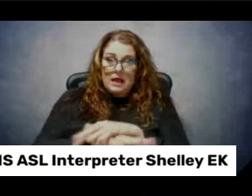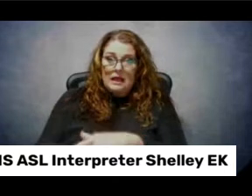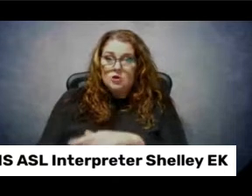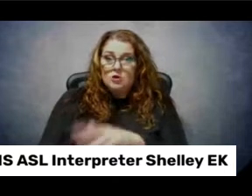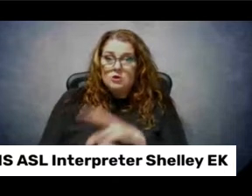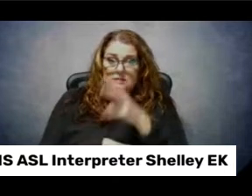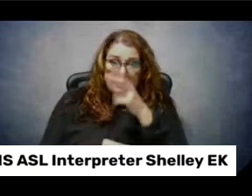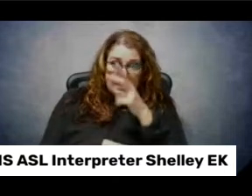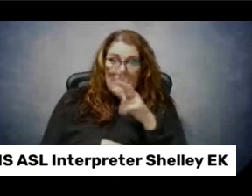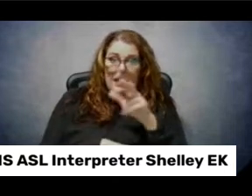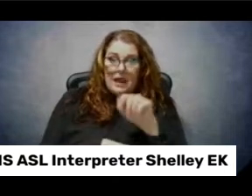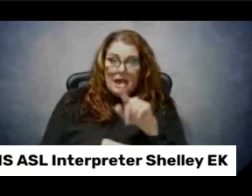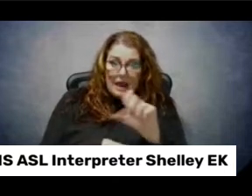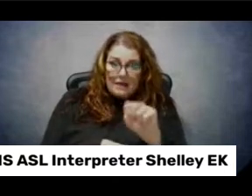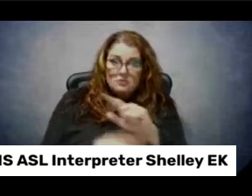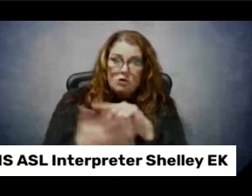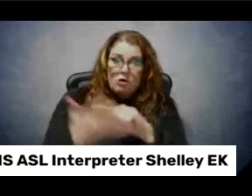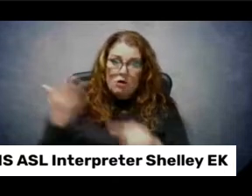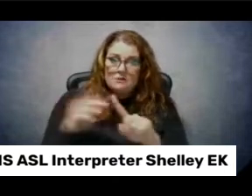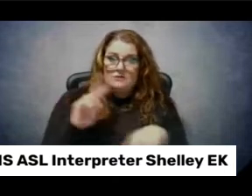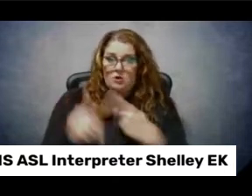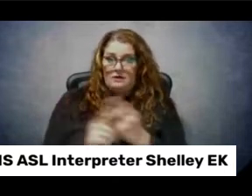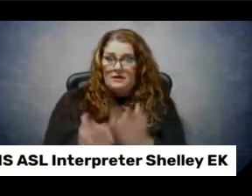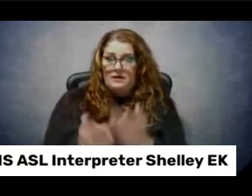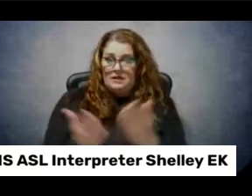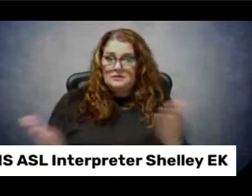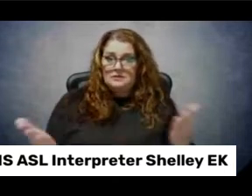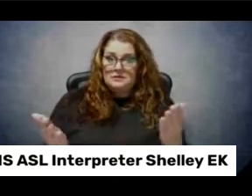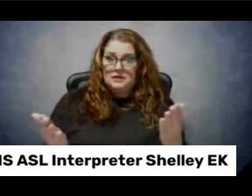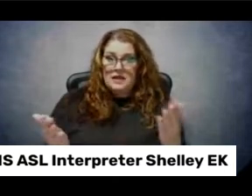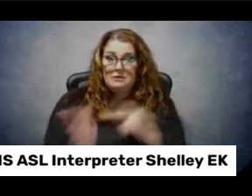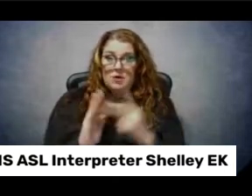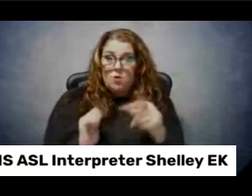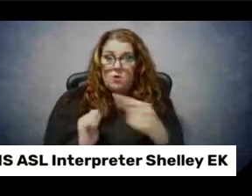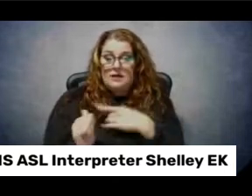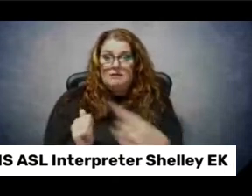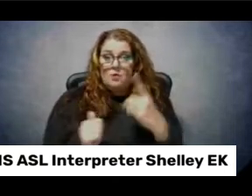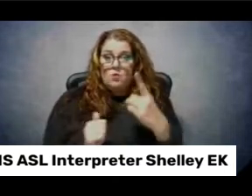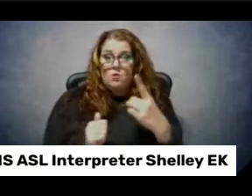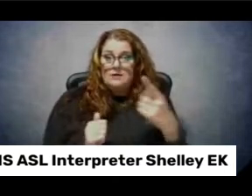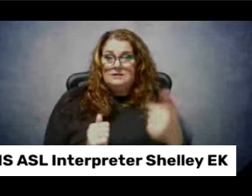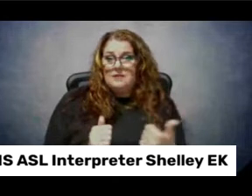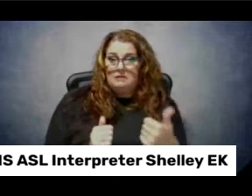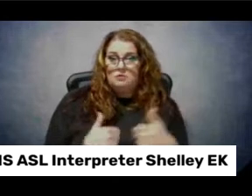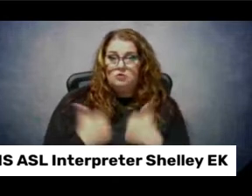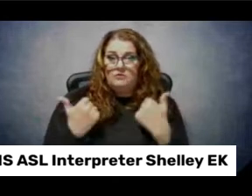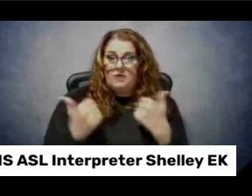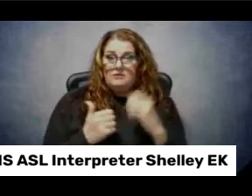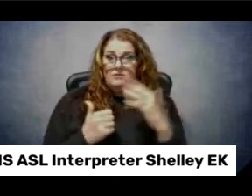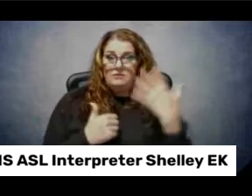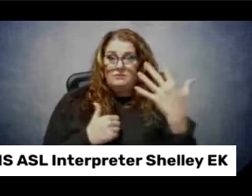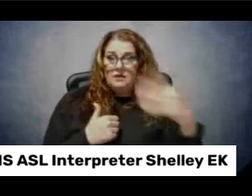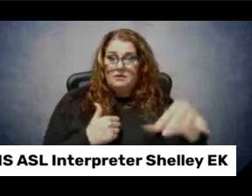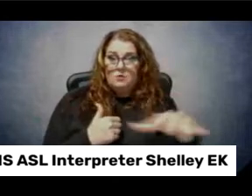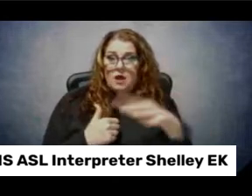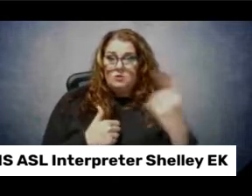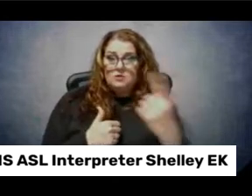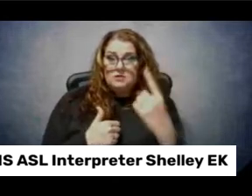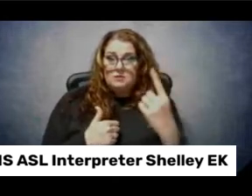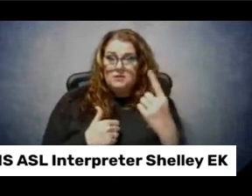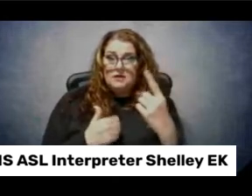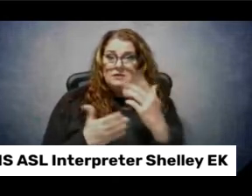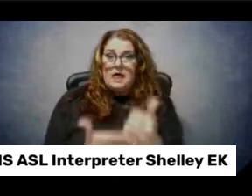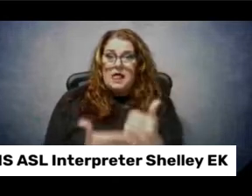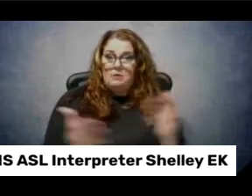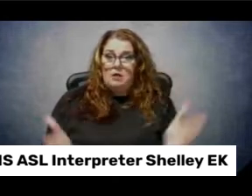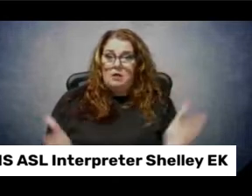stuff. Spiders, ants, there's all kinds of things. I mean, only like 1/10 survives in the wild or something. So just help them